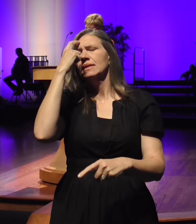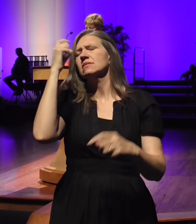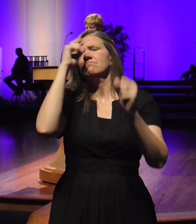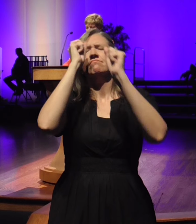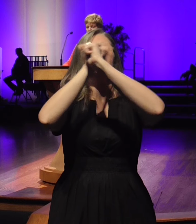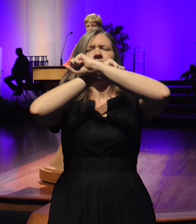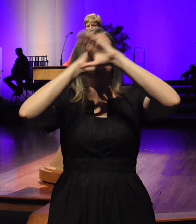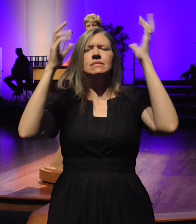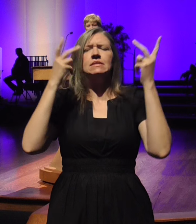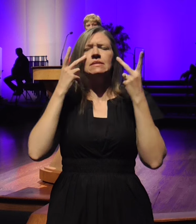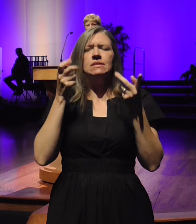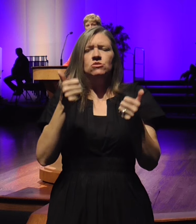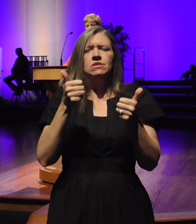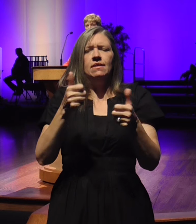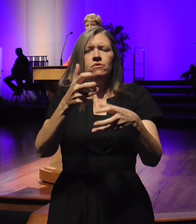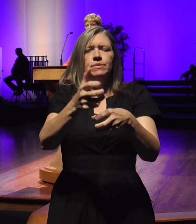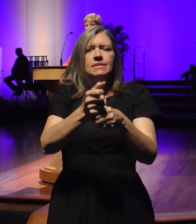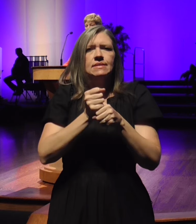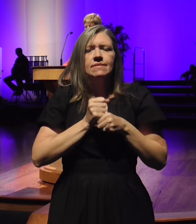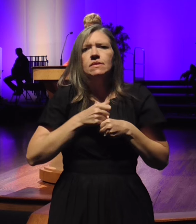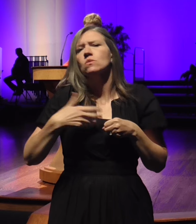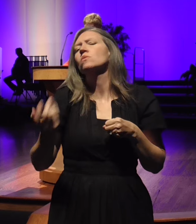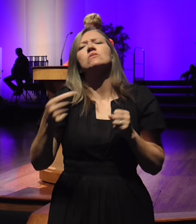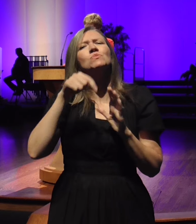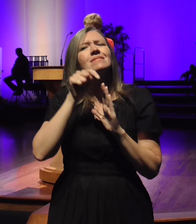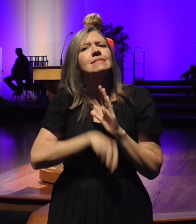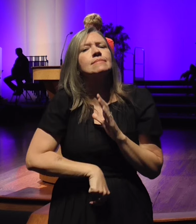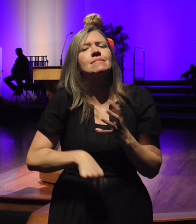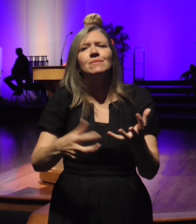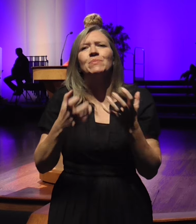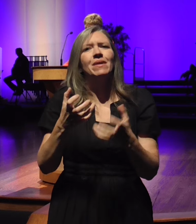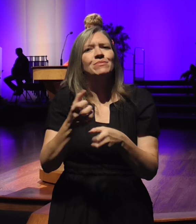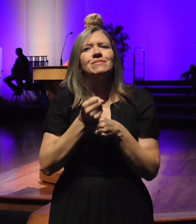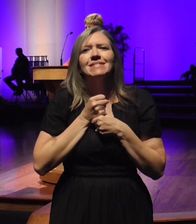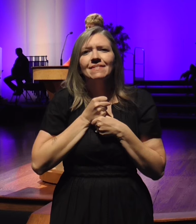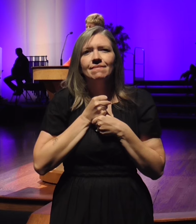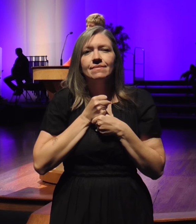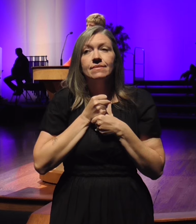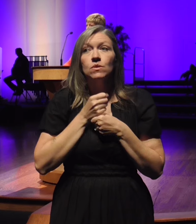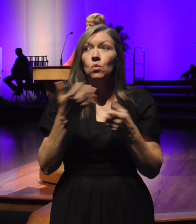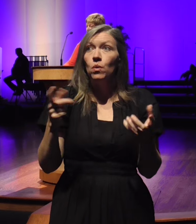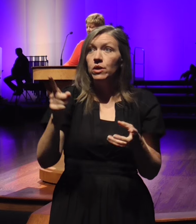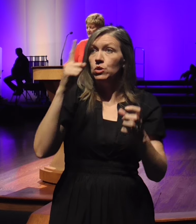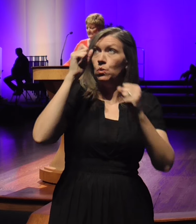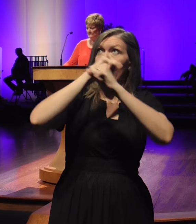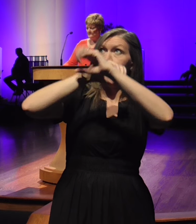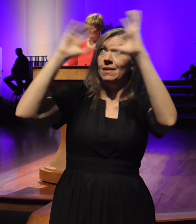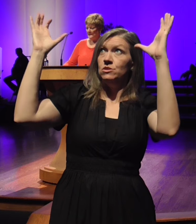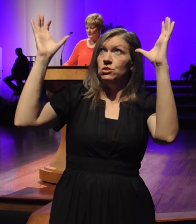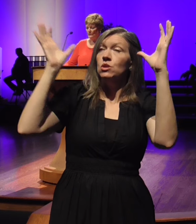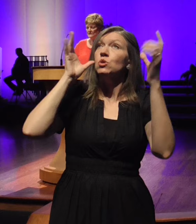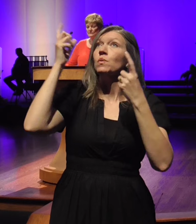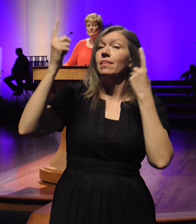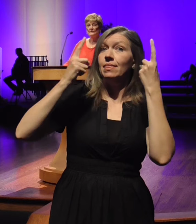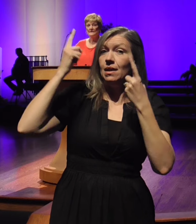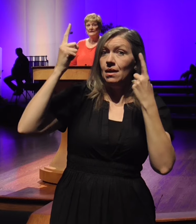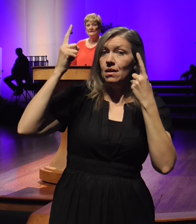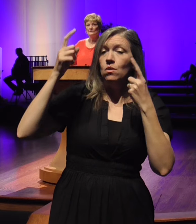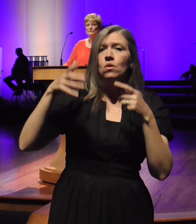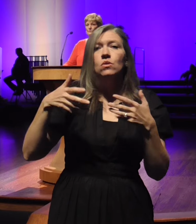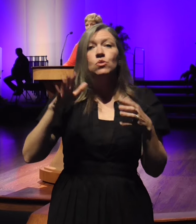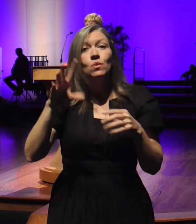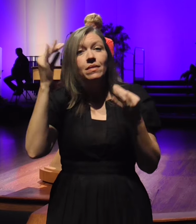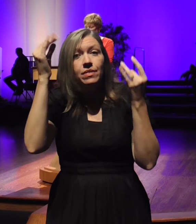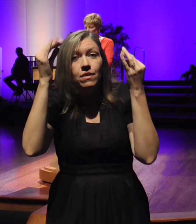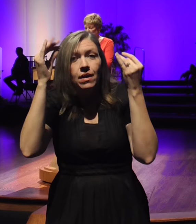is ideal, and what you wish to realize. Mentally see yourself receiving what you deeply